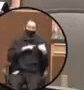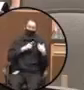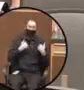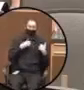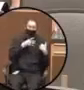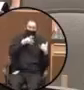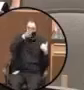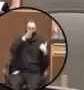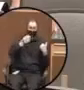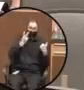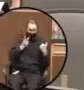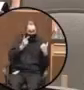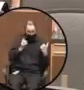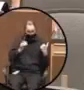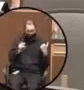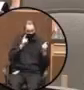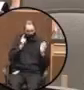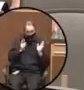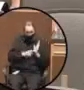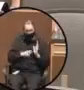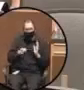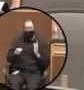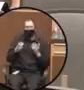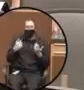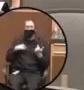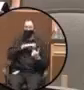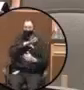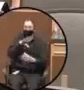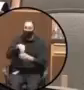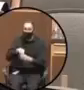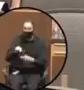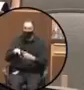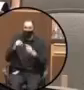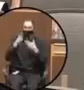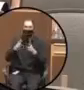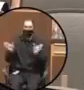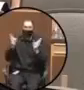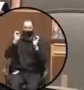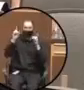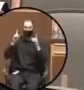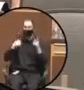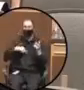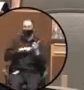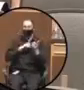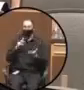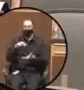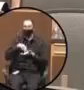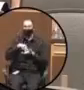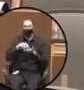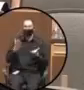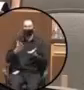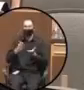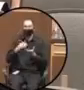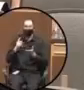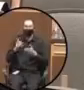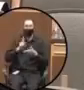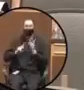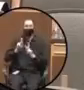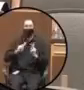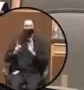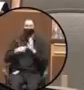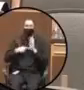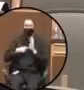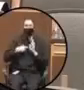special needs who are included in public education. We stand here before you, we're exposed to ridicule from people who